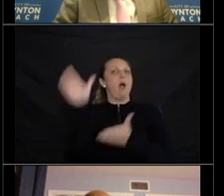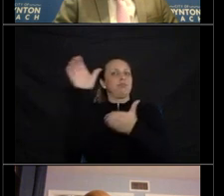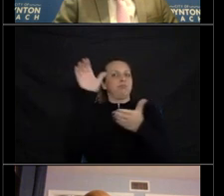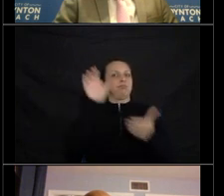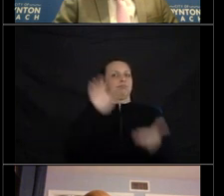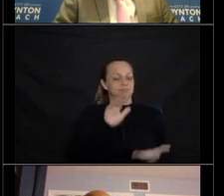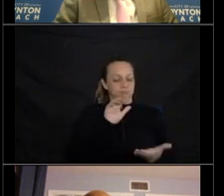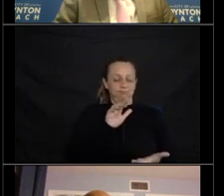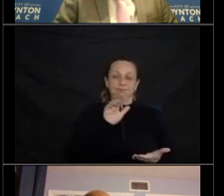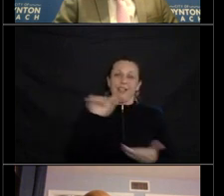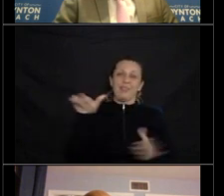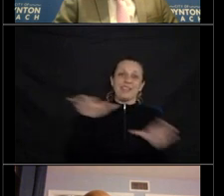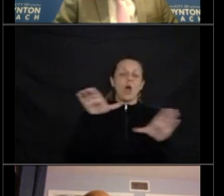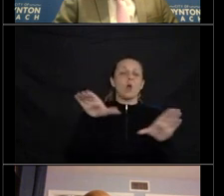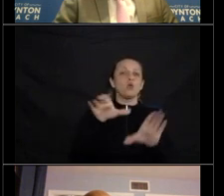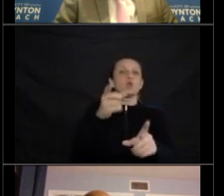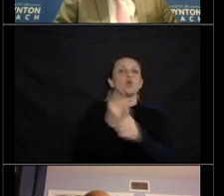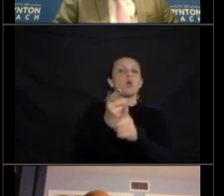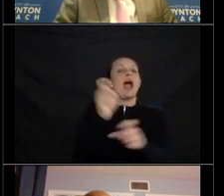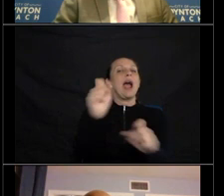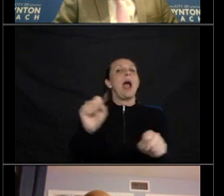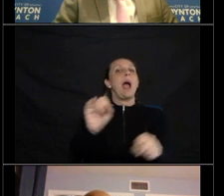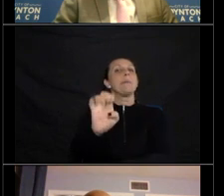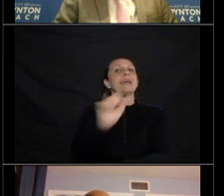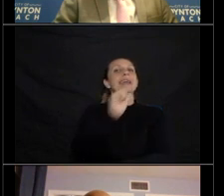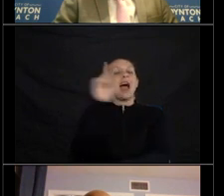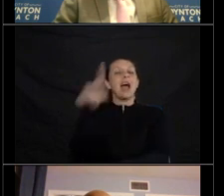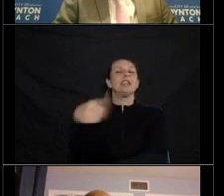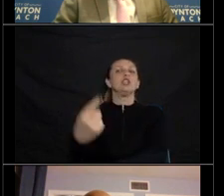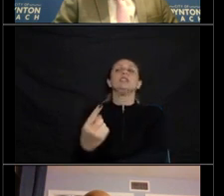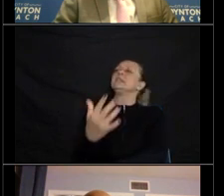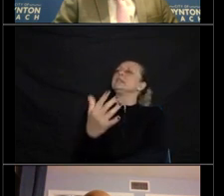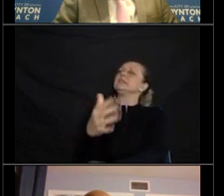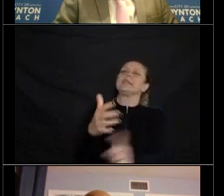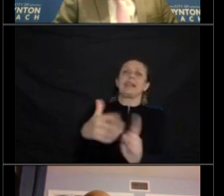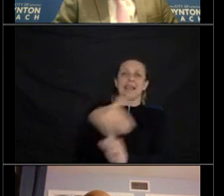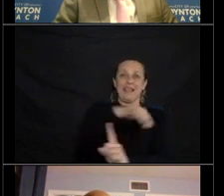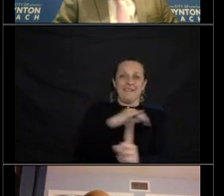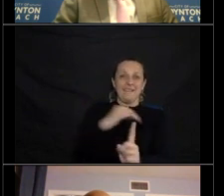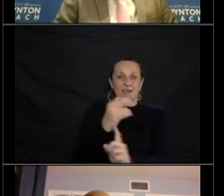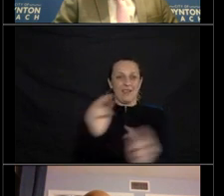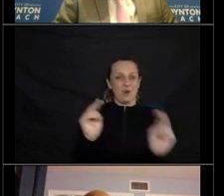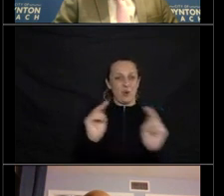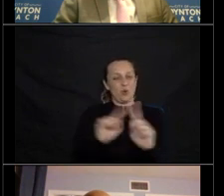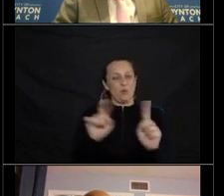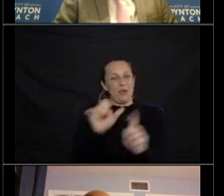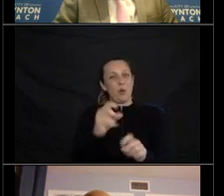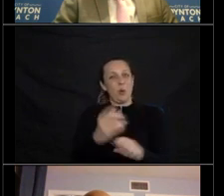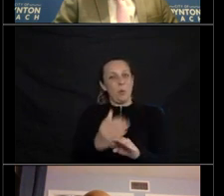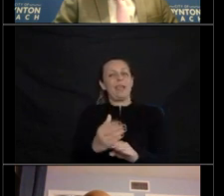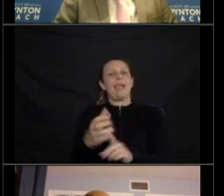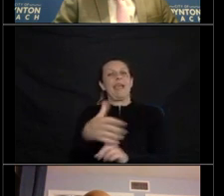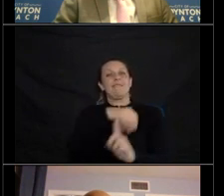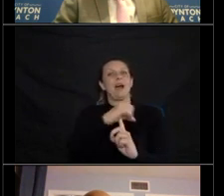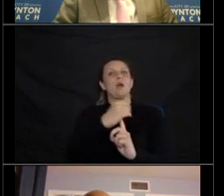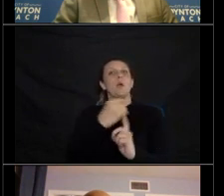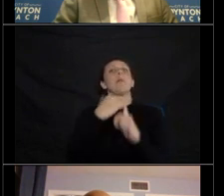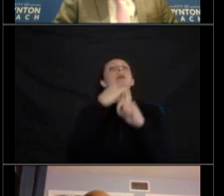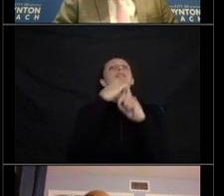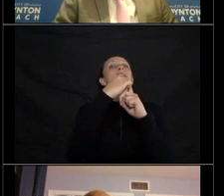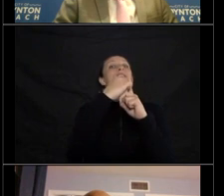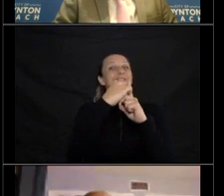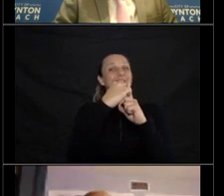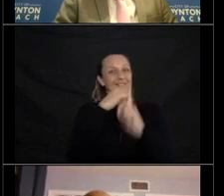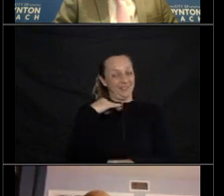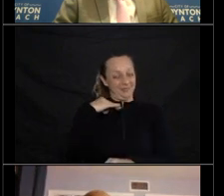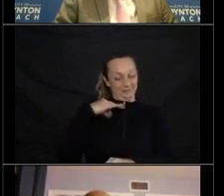this action, if we do it right, can be not just environmentally neutral, but it could be environmentally positive. In